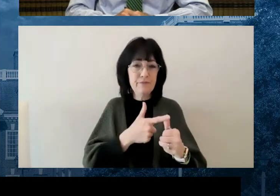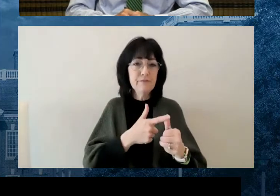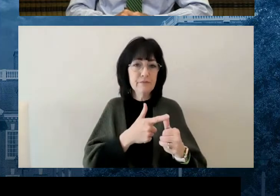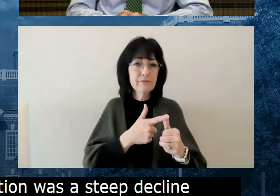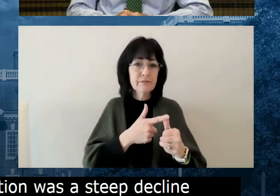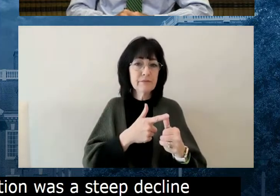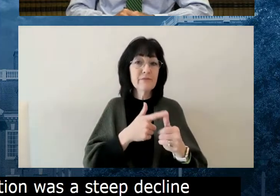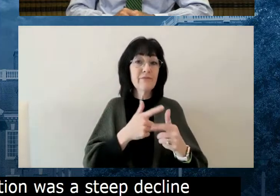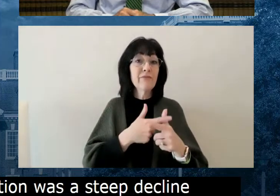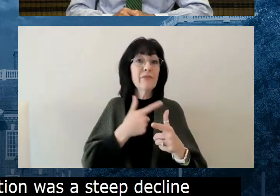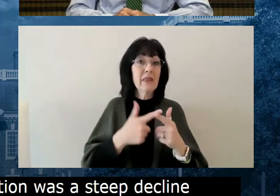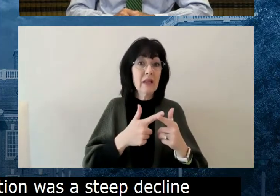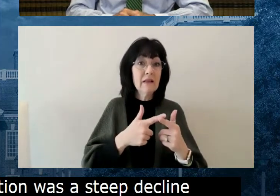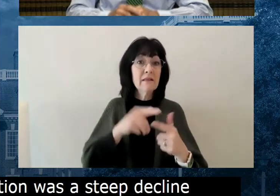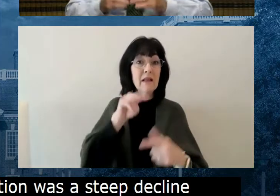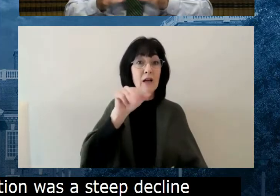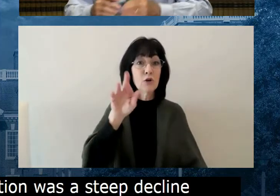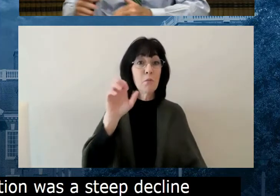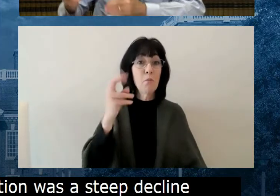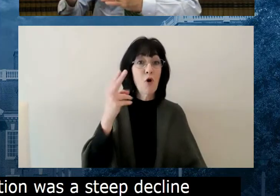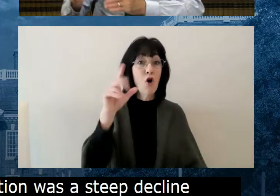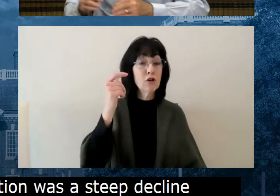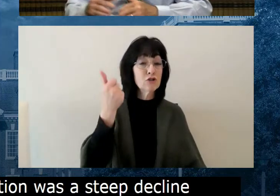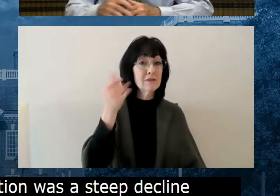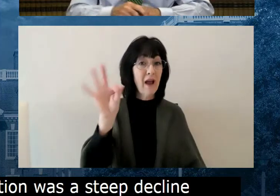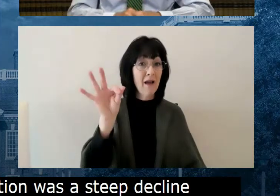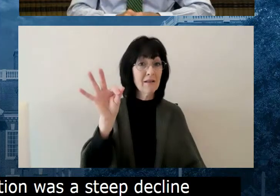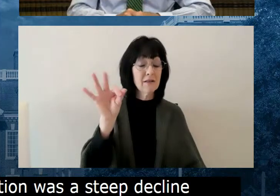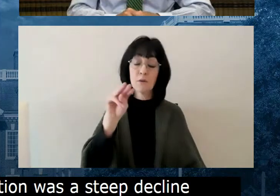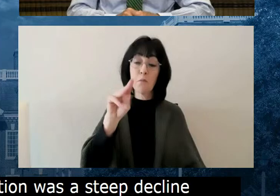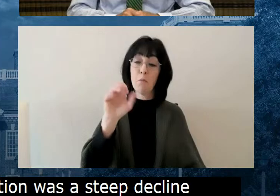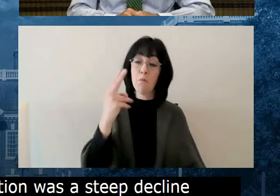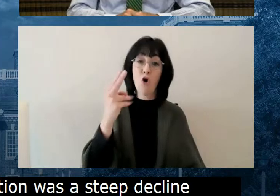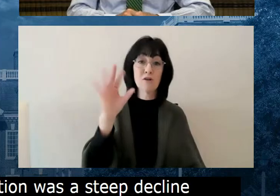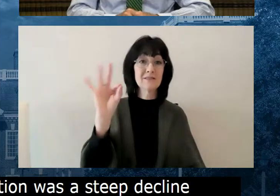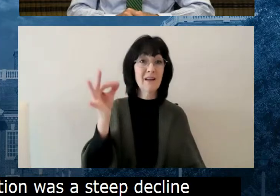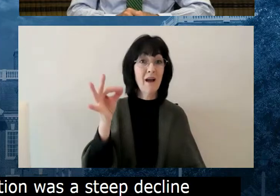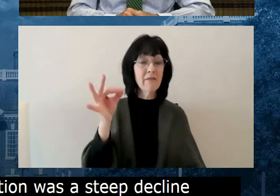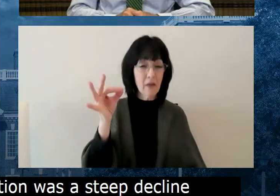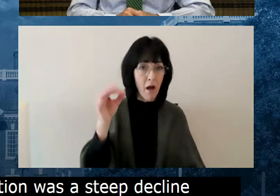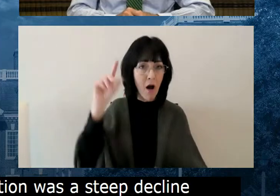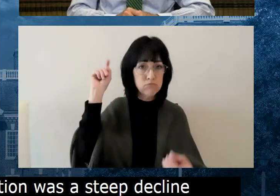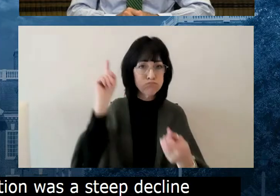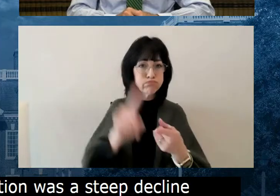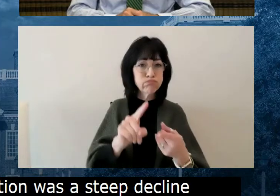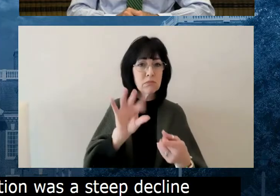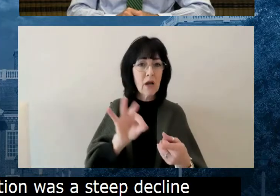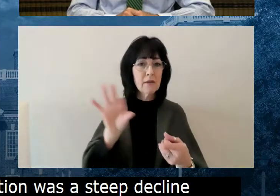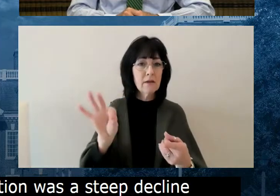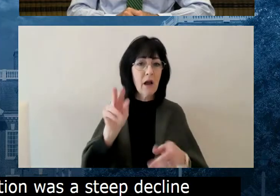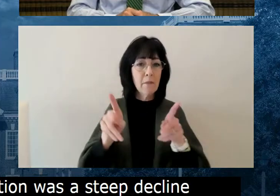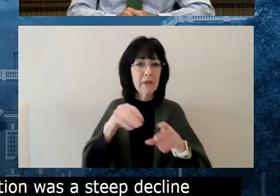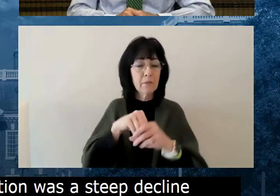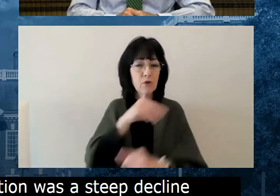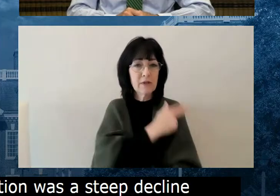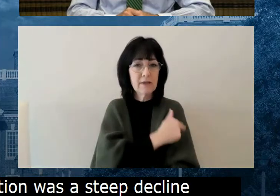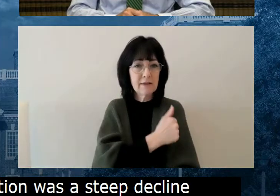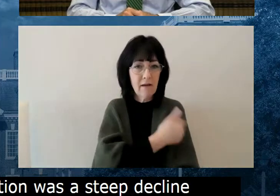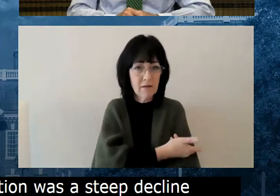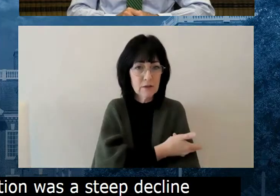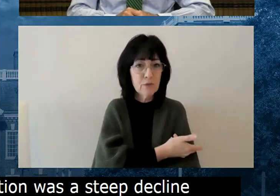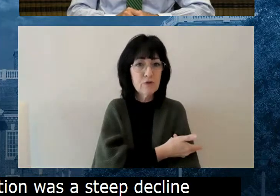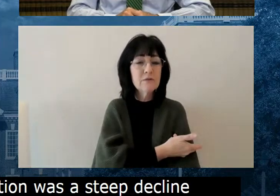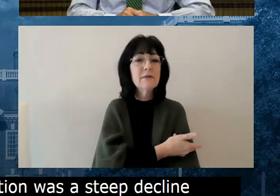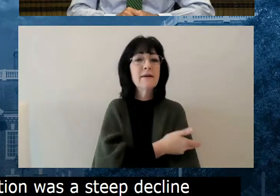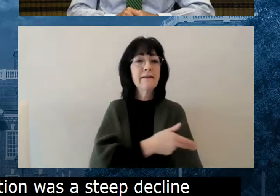to 99 on March the 9th. And then again, the little mini surge that we saw after March, where we